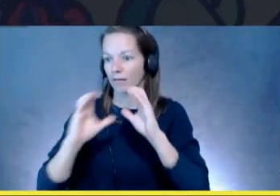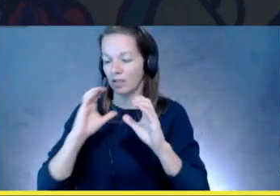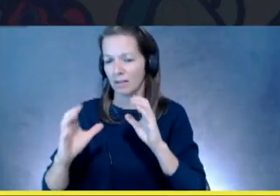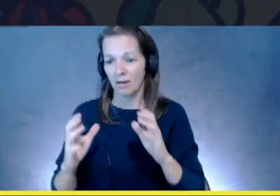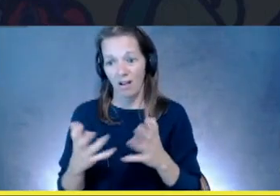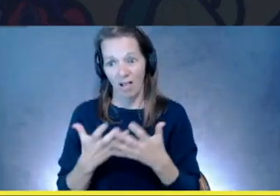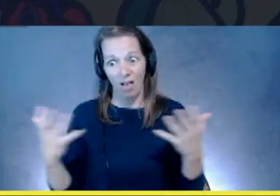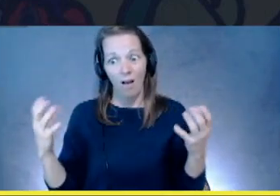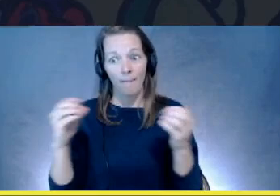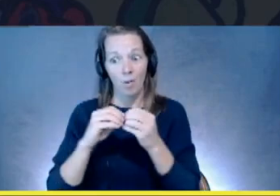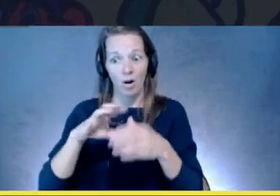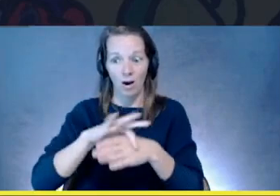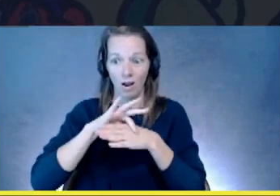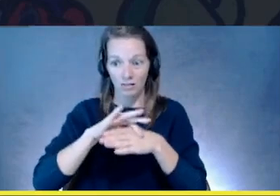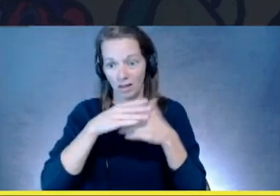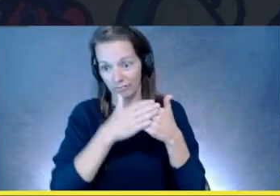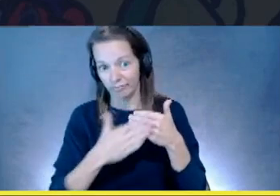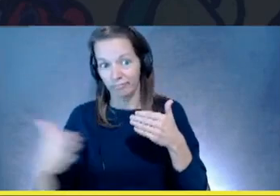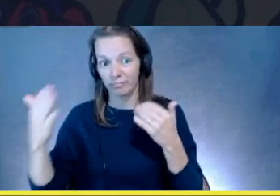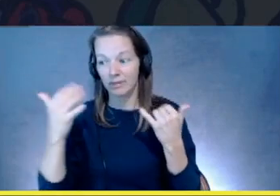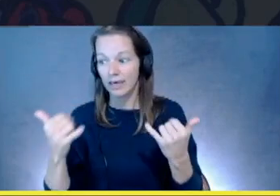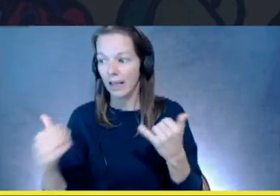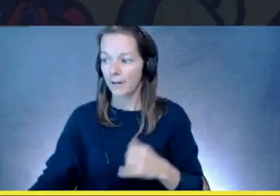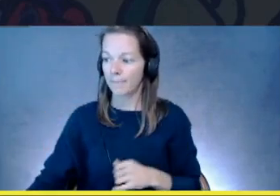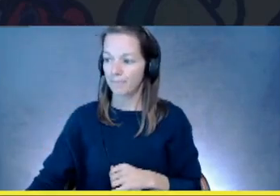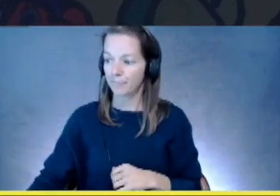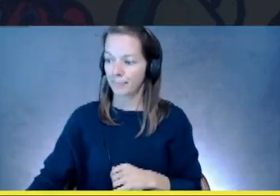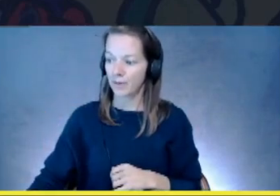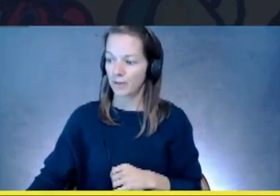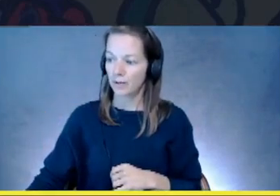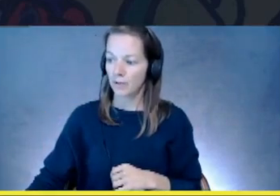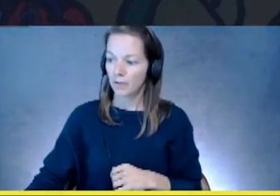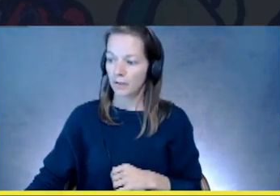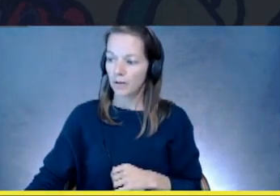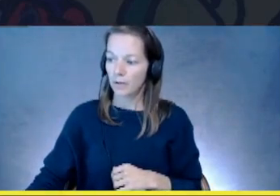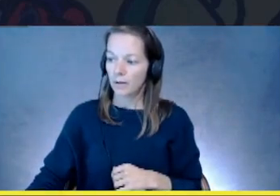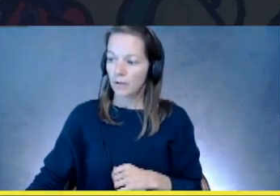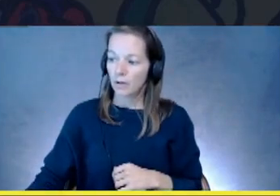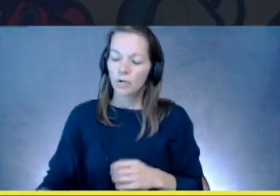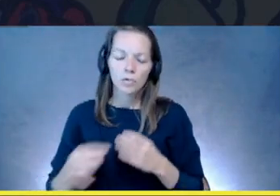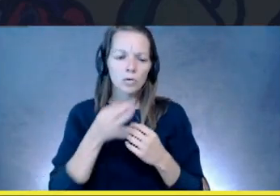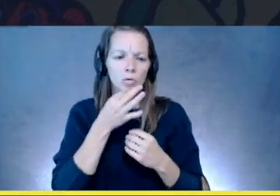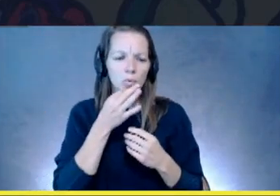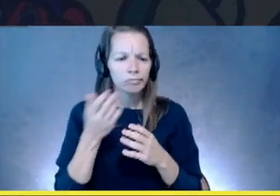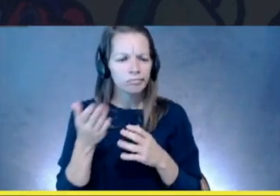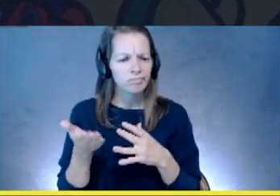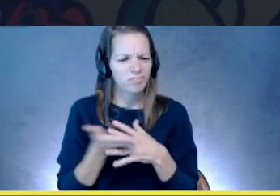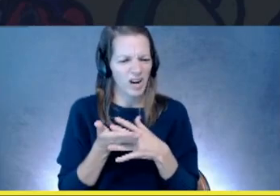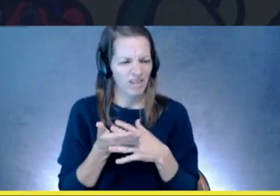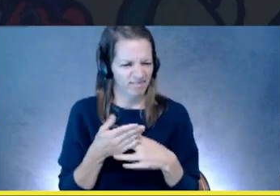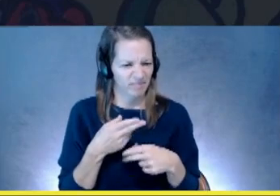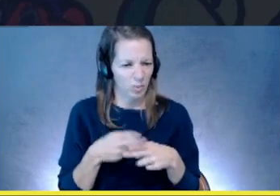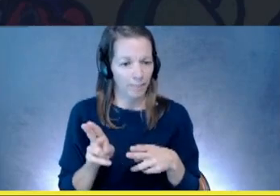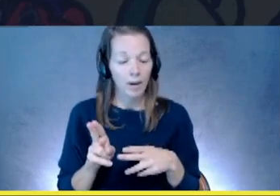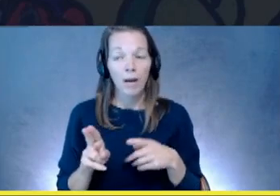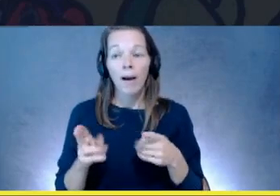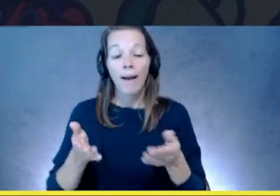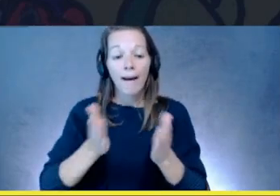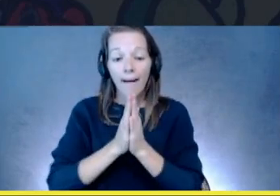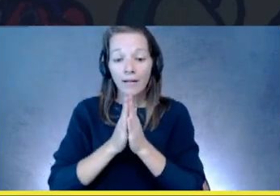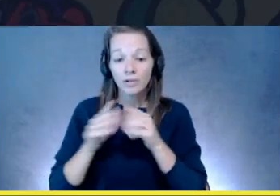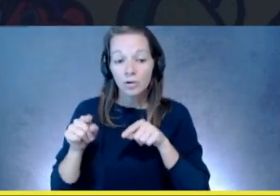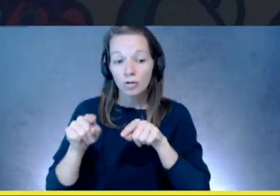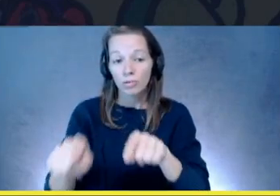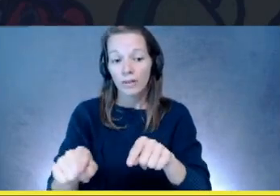rest of the day. We are about to take a short break, but I do want to say that as during the break, we are going to feature a